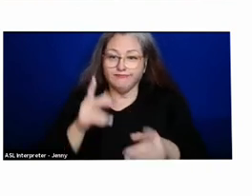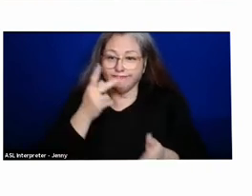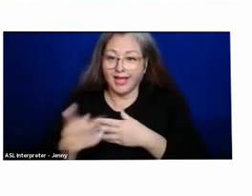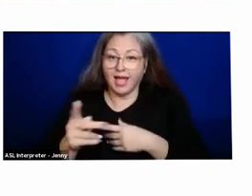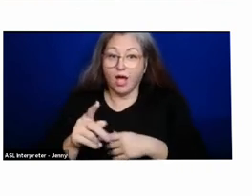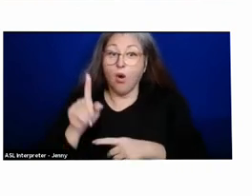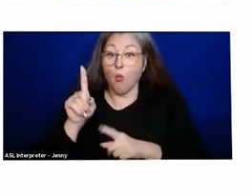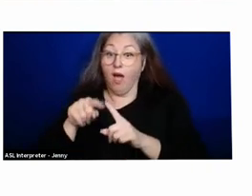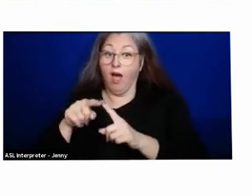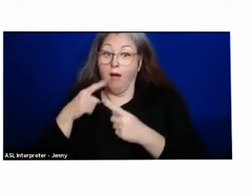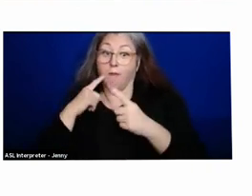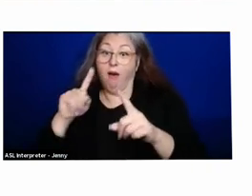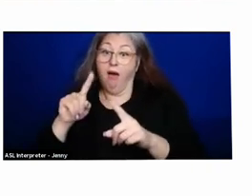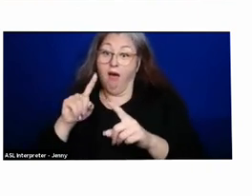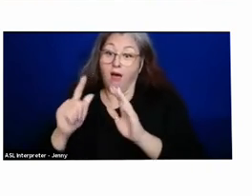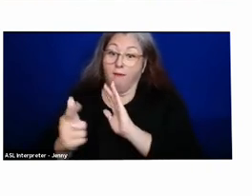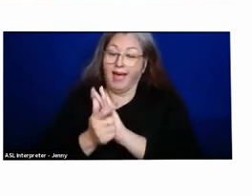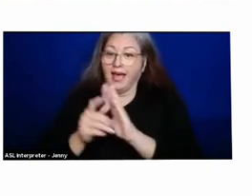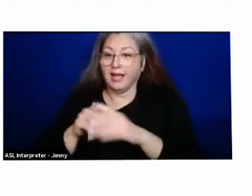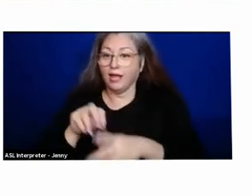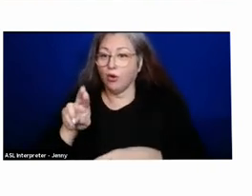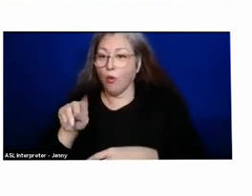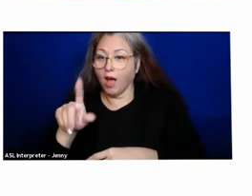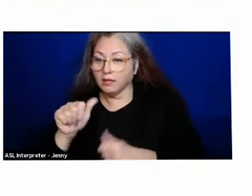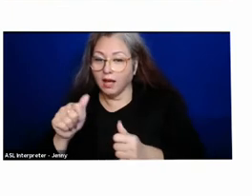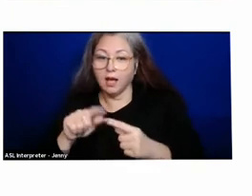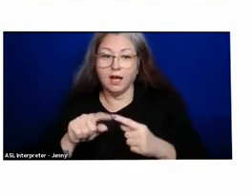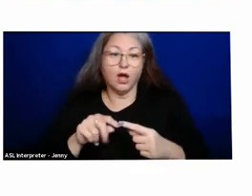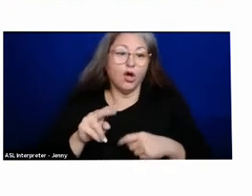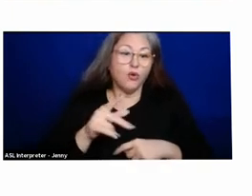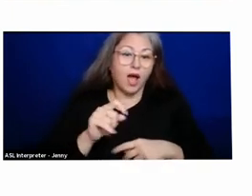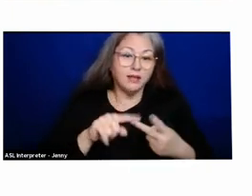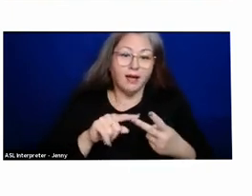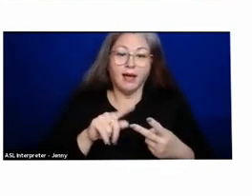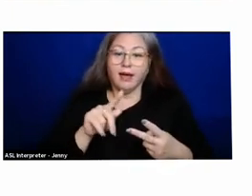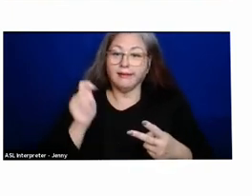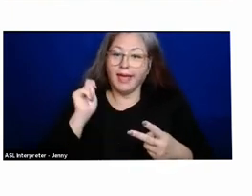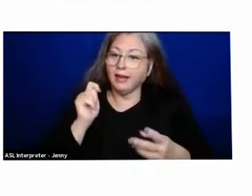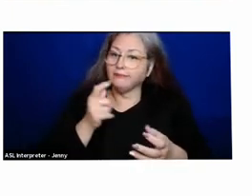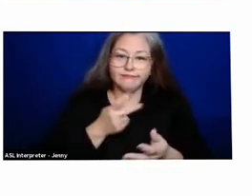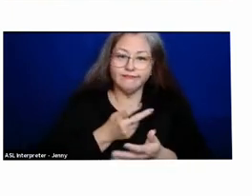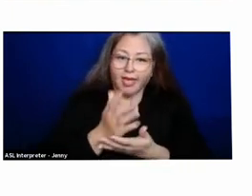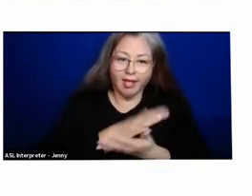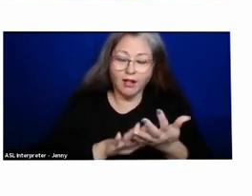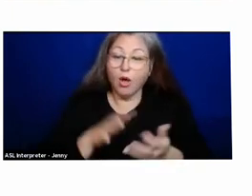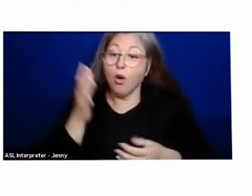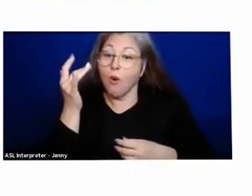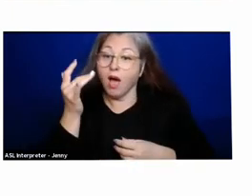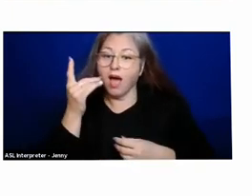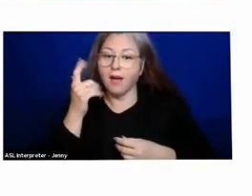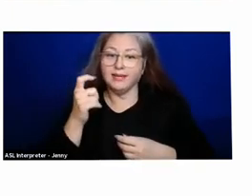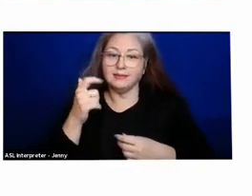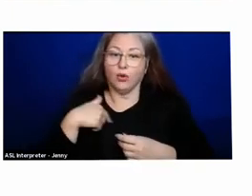that managed to implement the ban. Uganda failed. Kenya failed. And all of this happened because of pressure